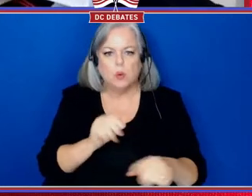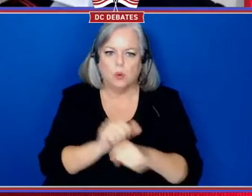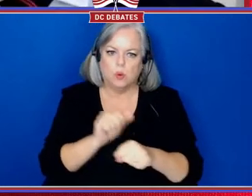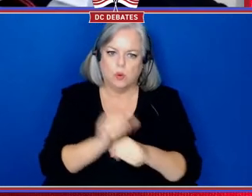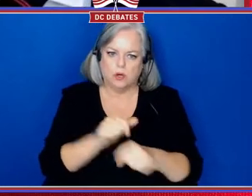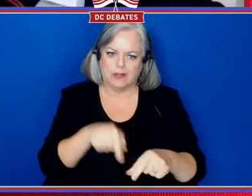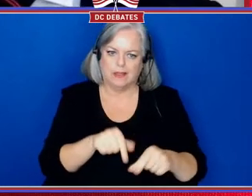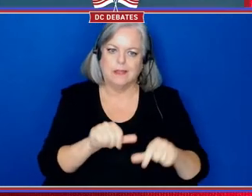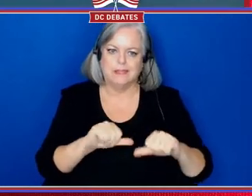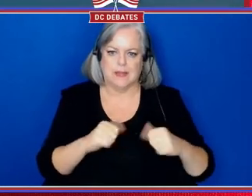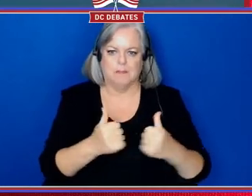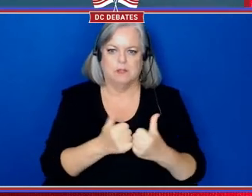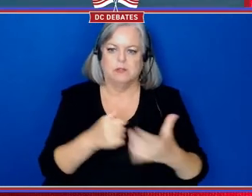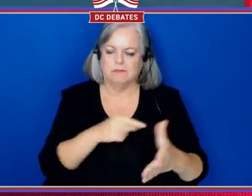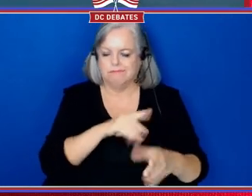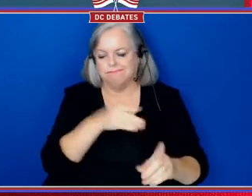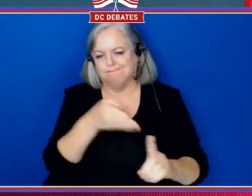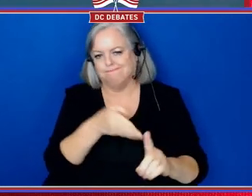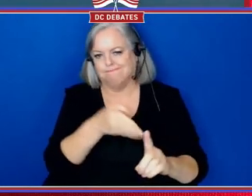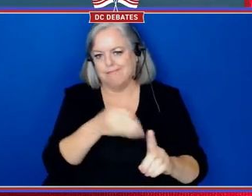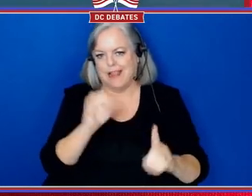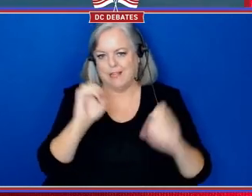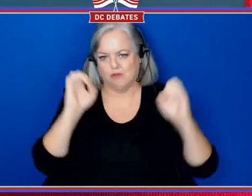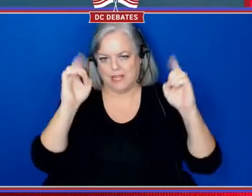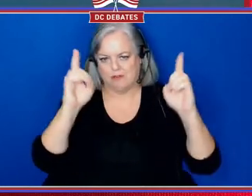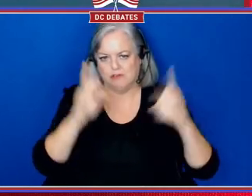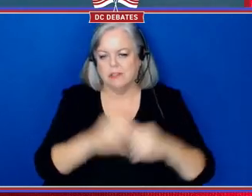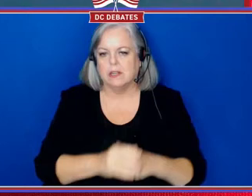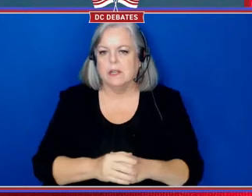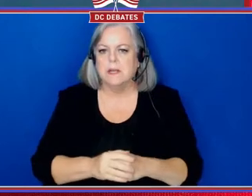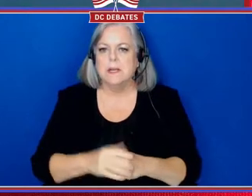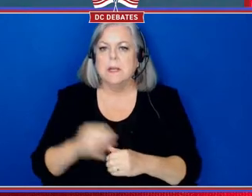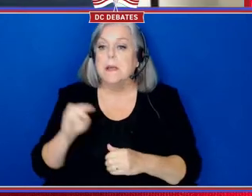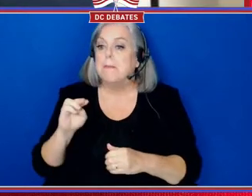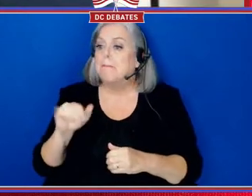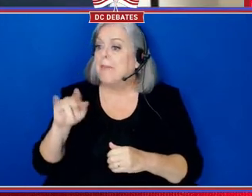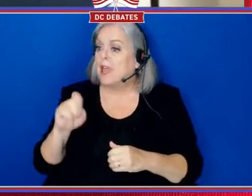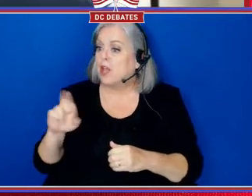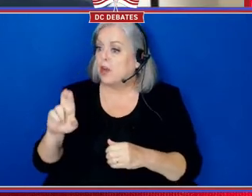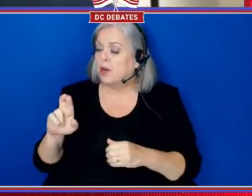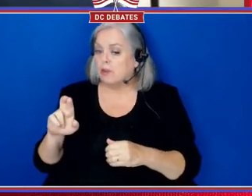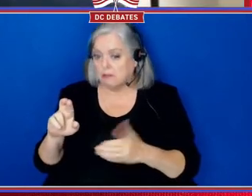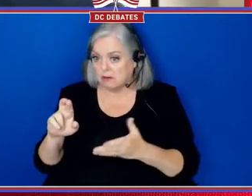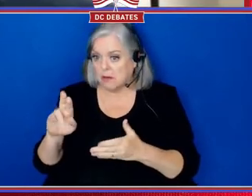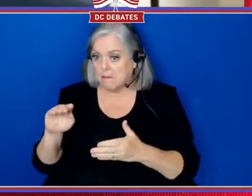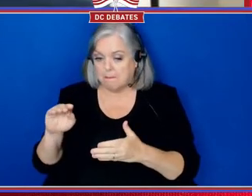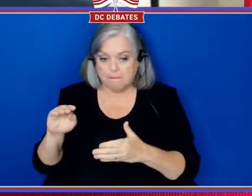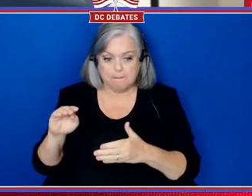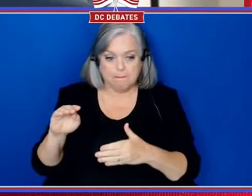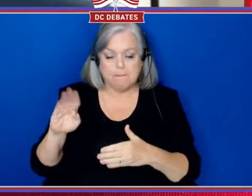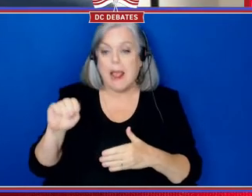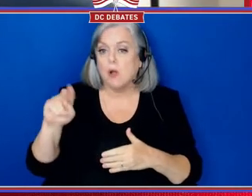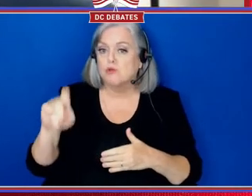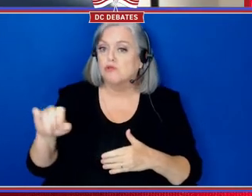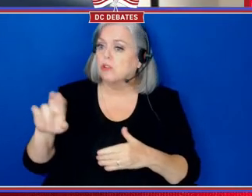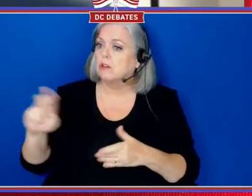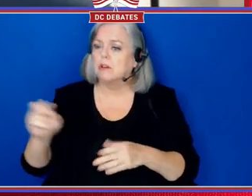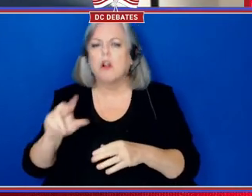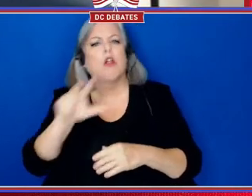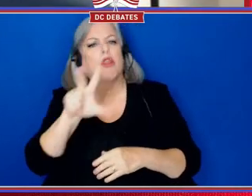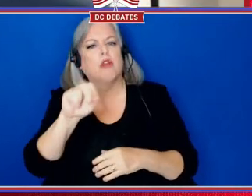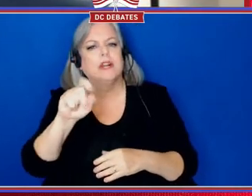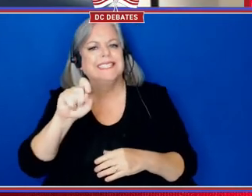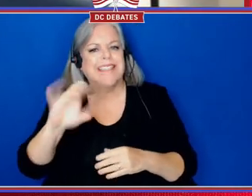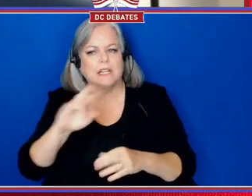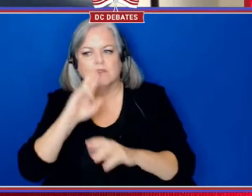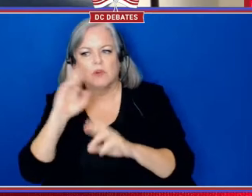Mayor Bowser, I see you have your hand up. 30 seconds, please, for a rebuttal. No, absolutely. No one ever said that we're doing good